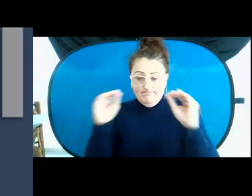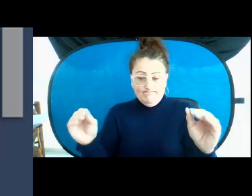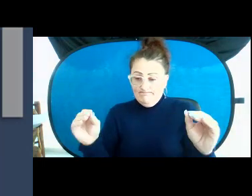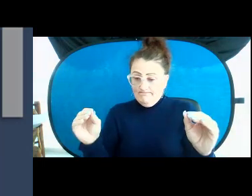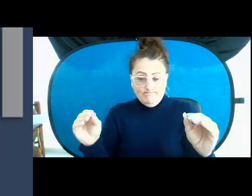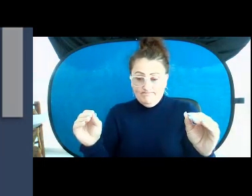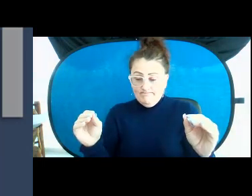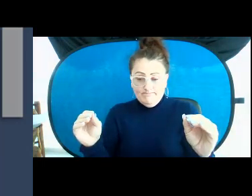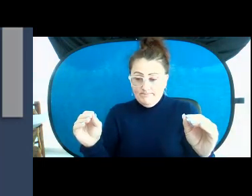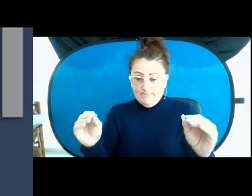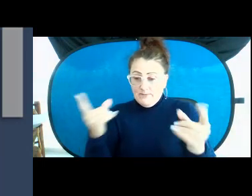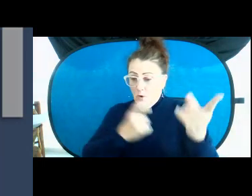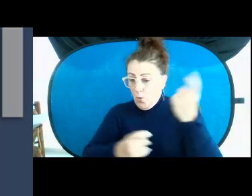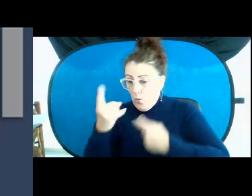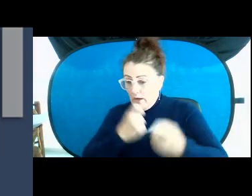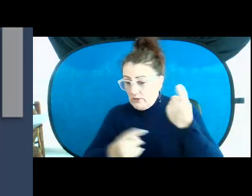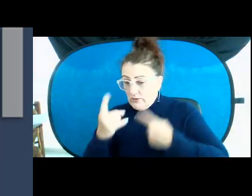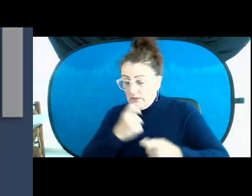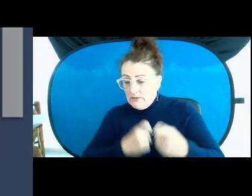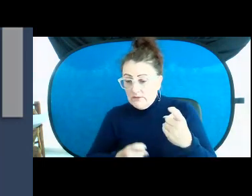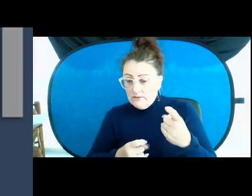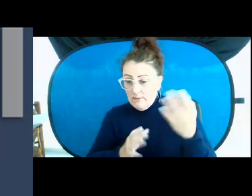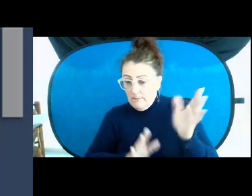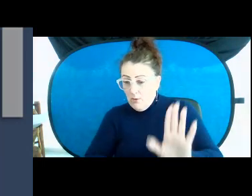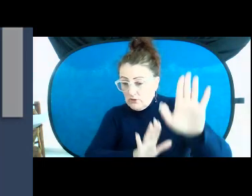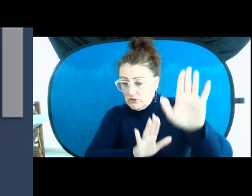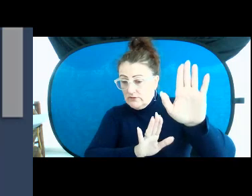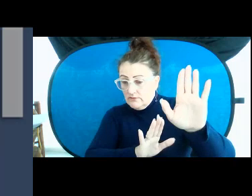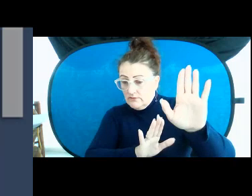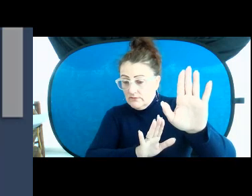you. Questions, comments, or a motion from the dais?